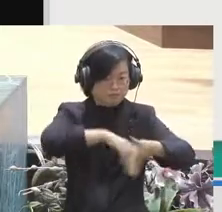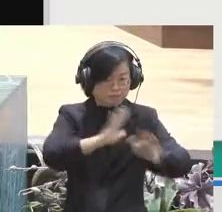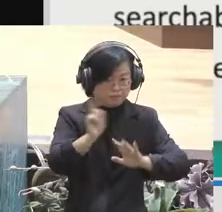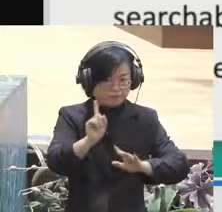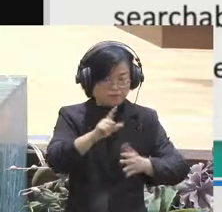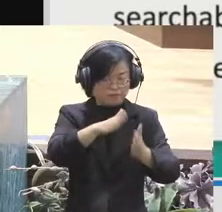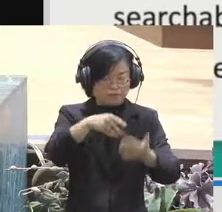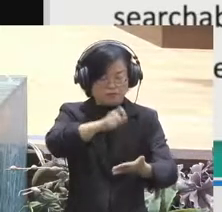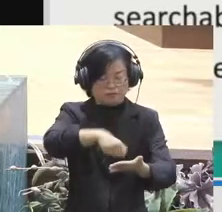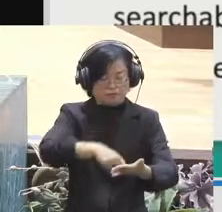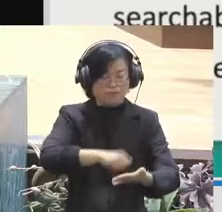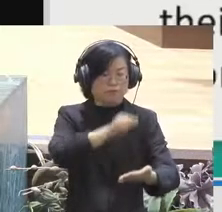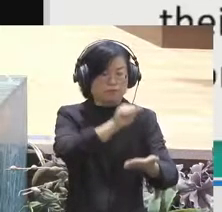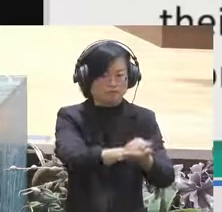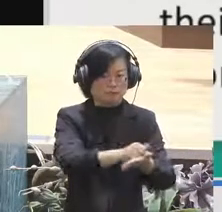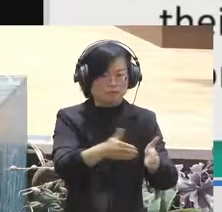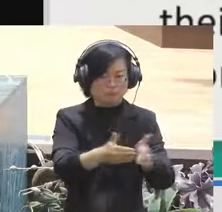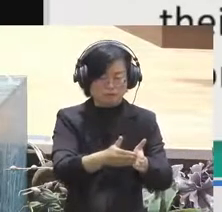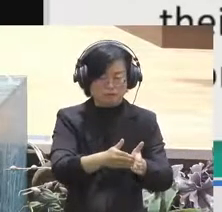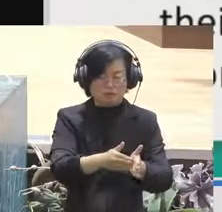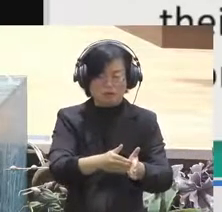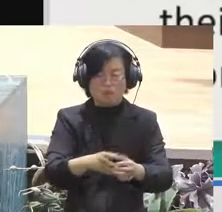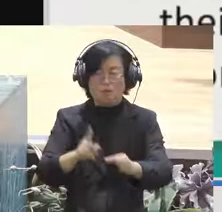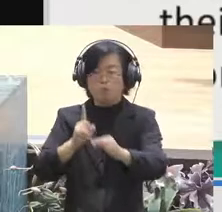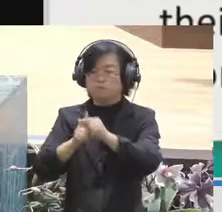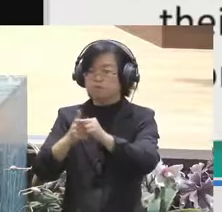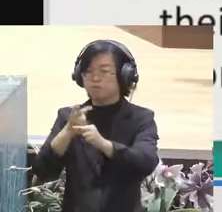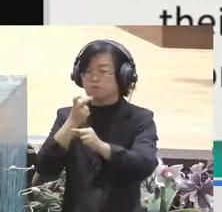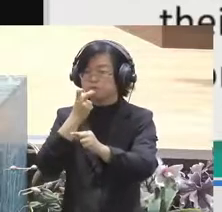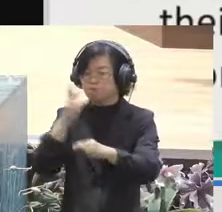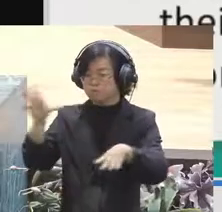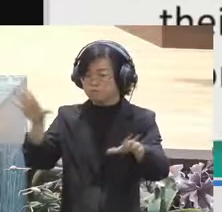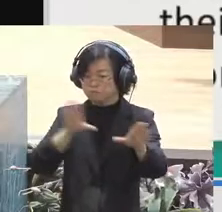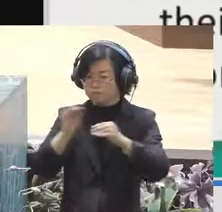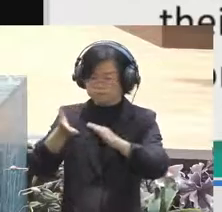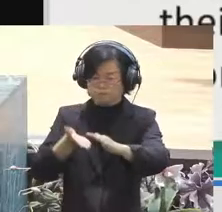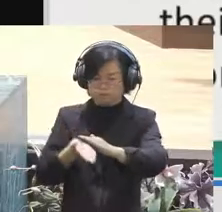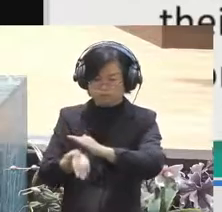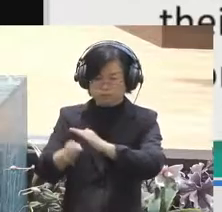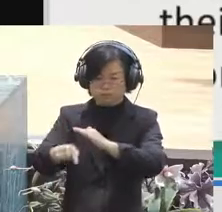data portal. So the strategy,